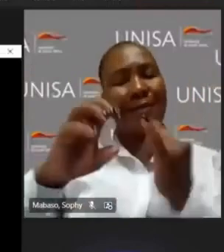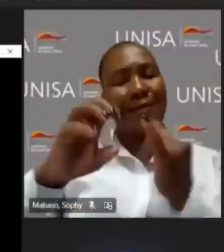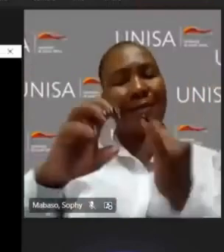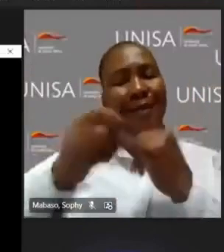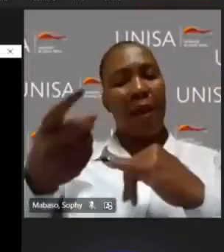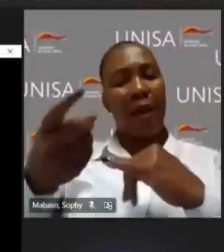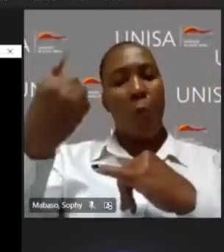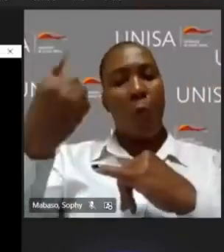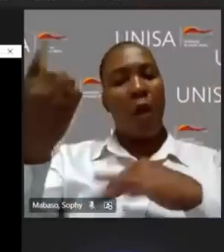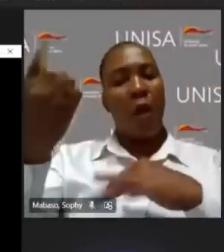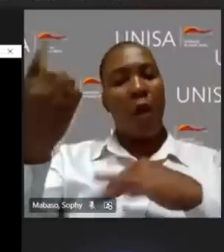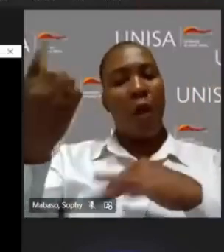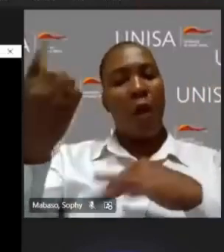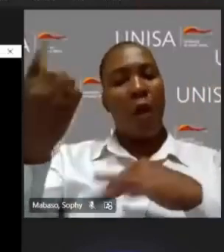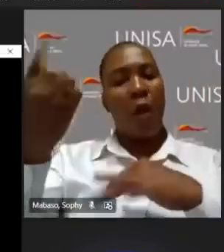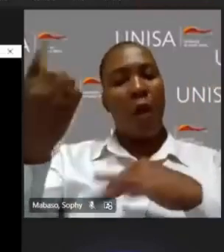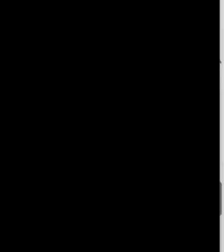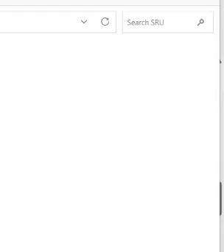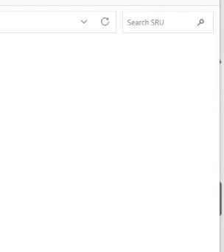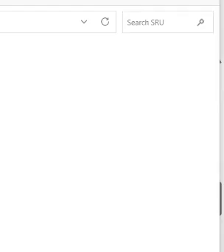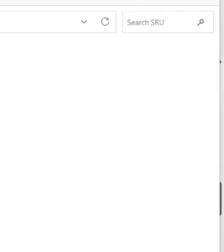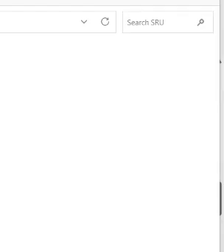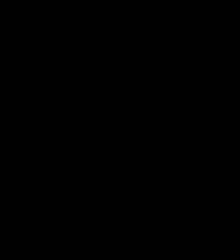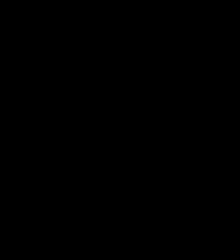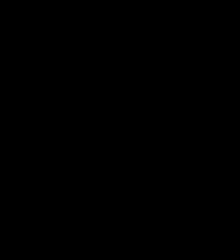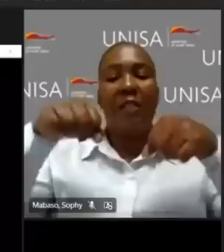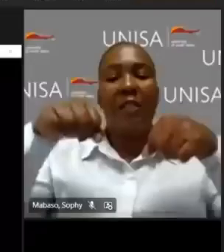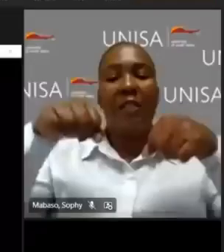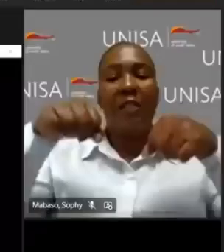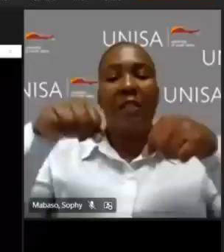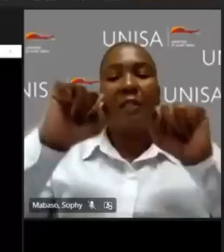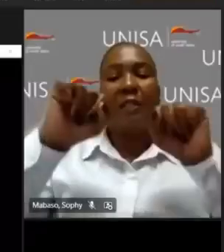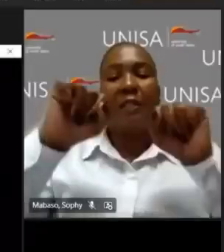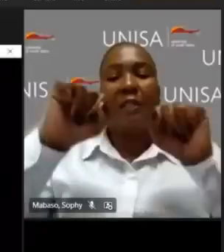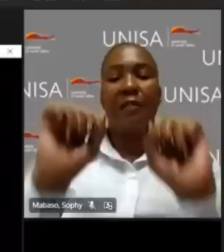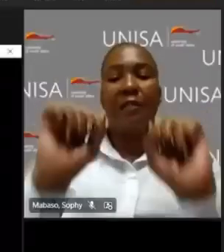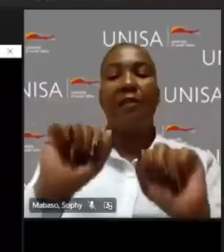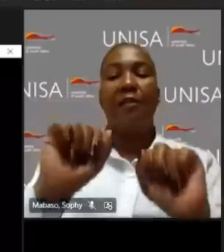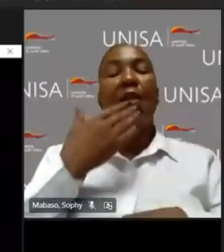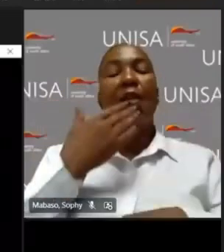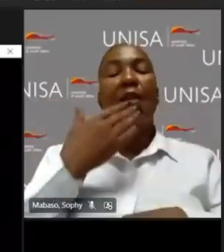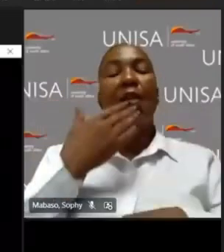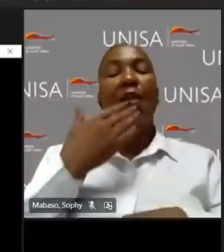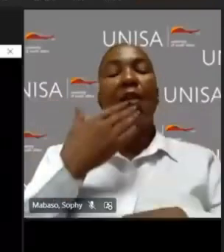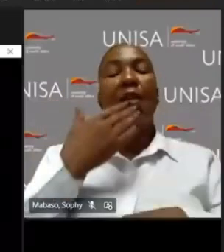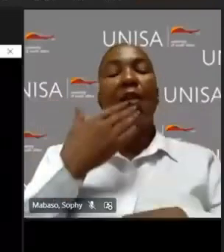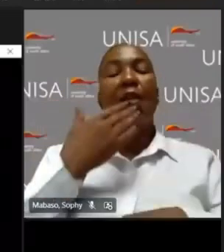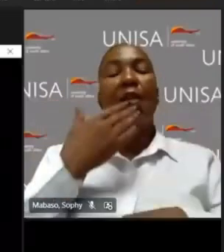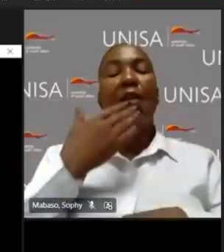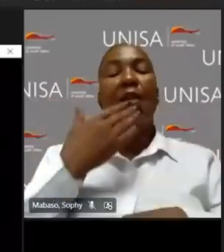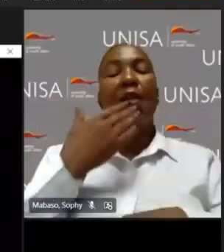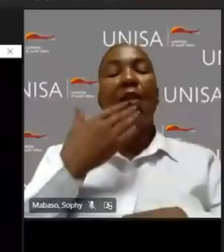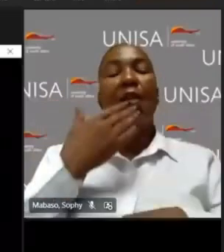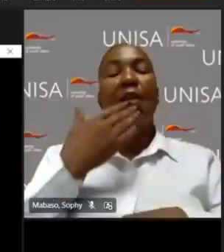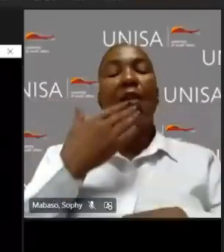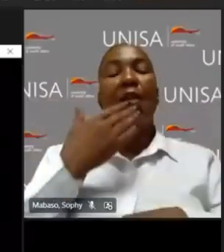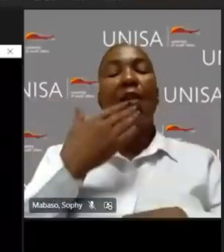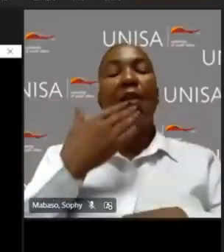time. I thank you very much, Chair, and good morning, ladies.